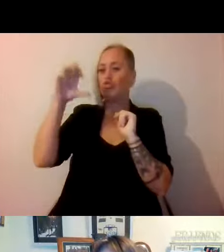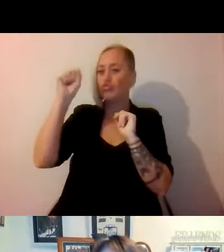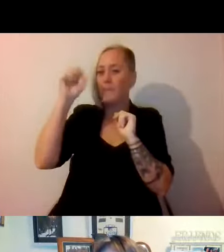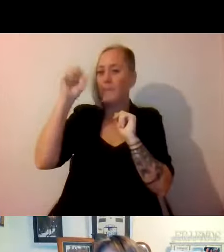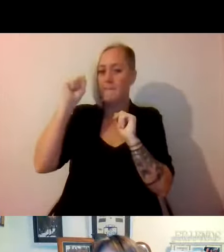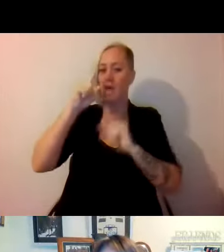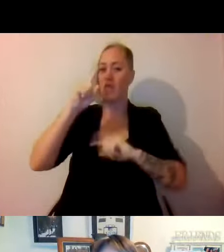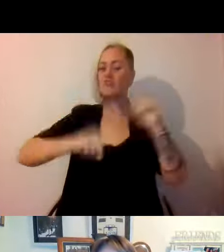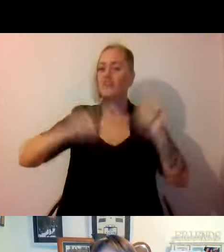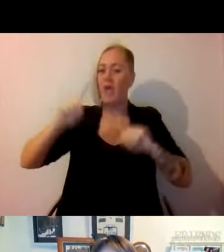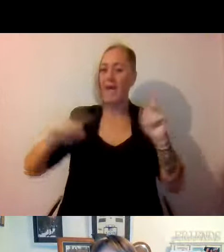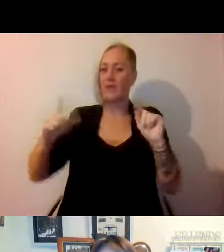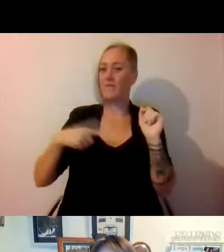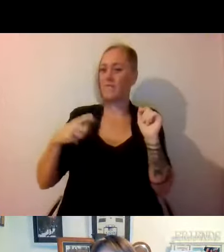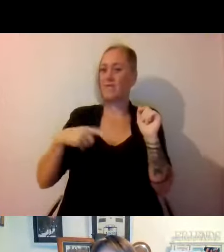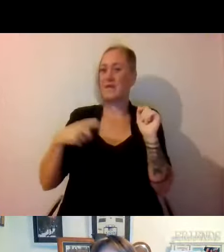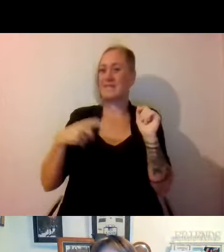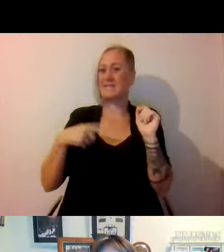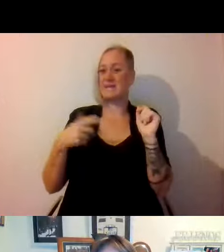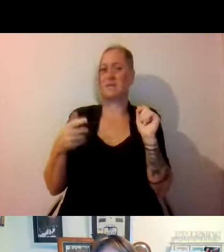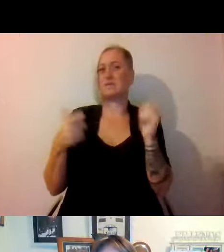reasons of why we communicate.